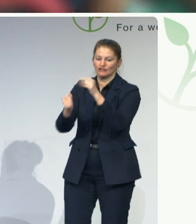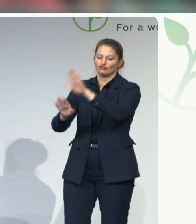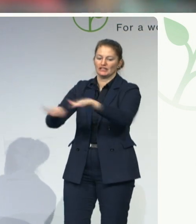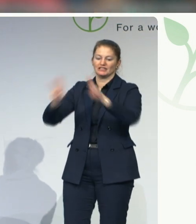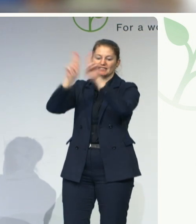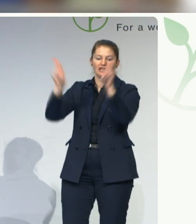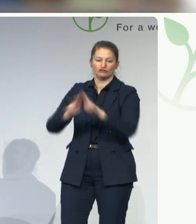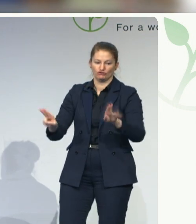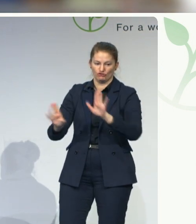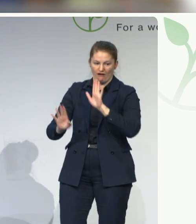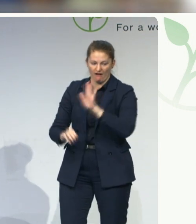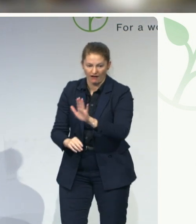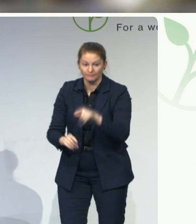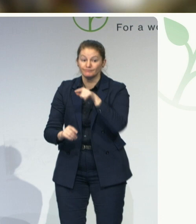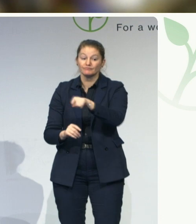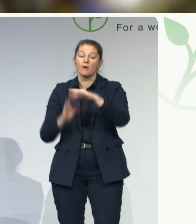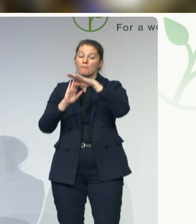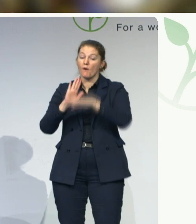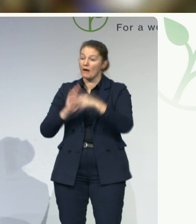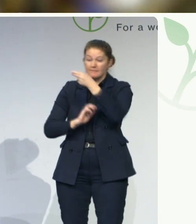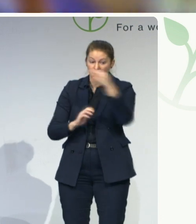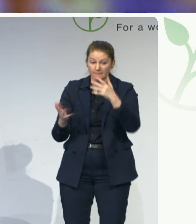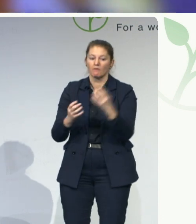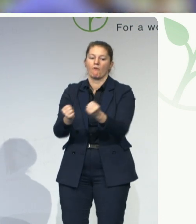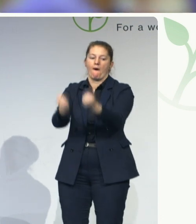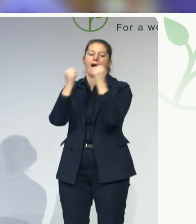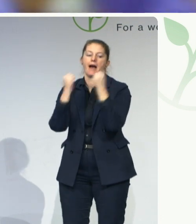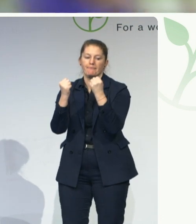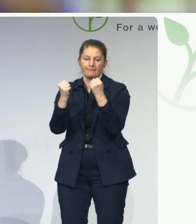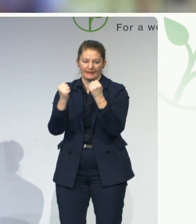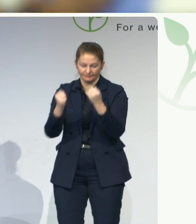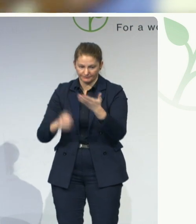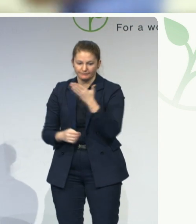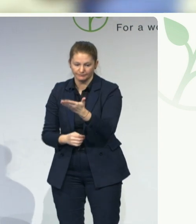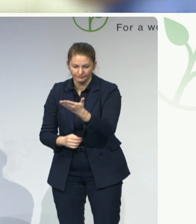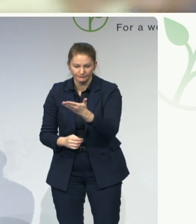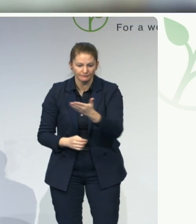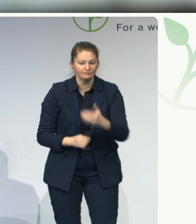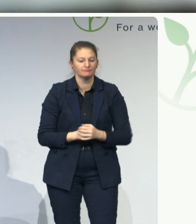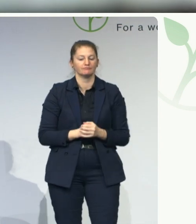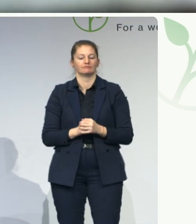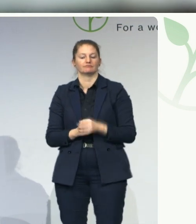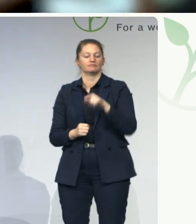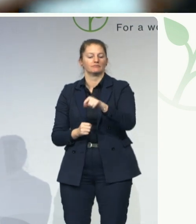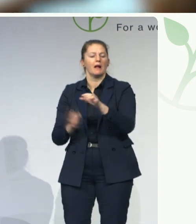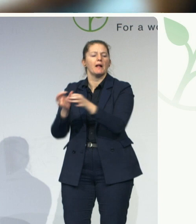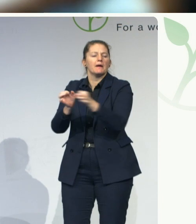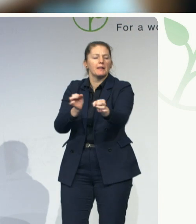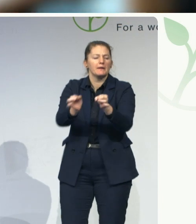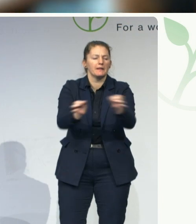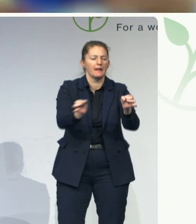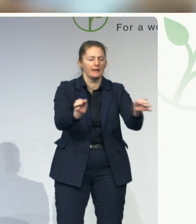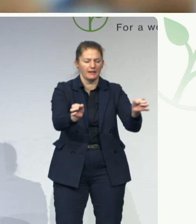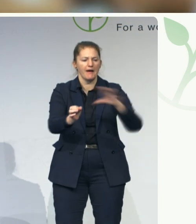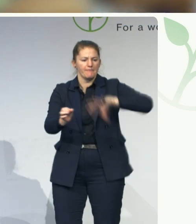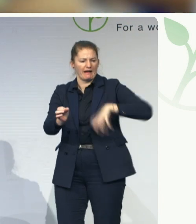3 rural districts in Bangladesh. It is a low-cost model to ensure and increase the enrollment of out-of-school